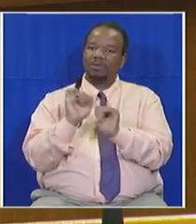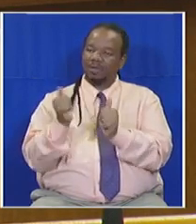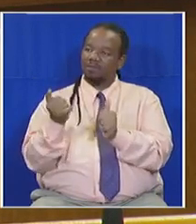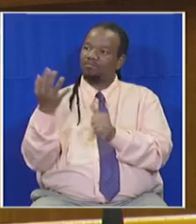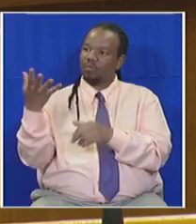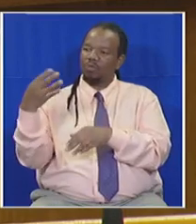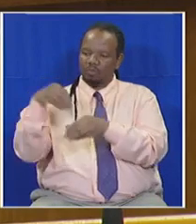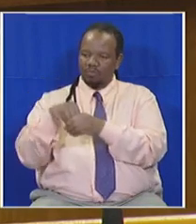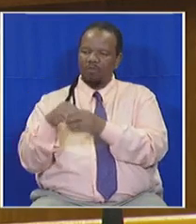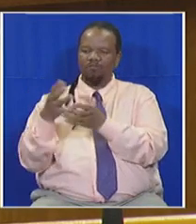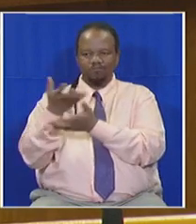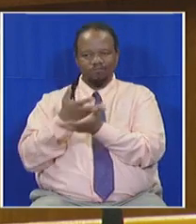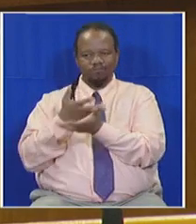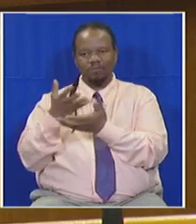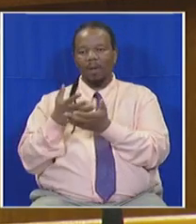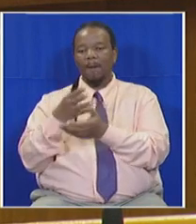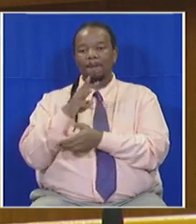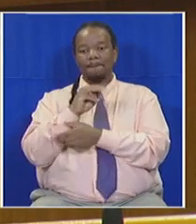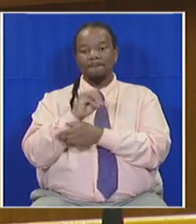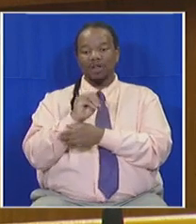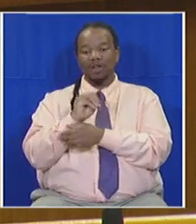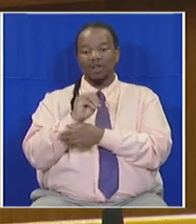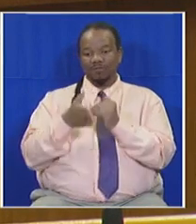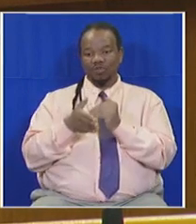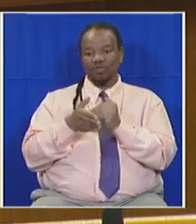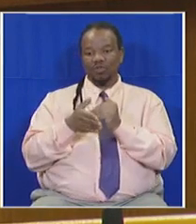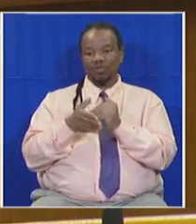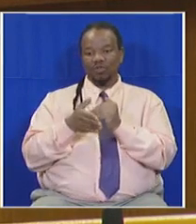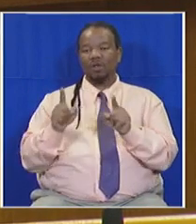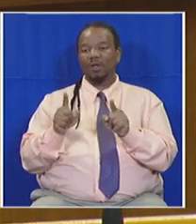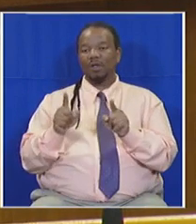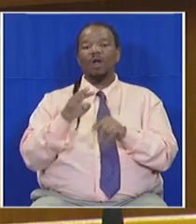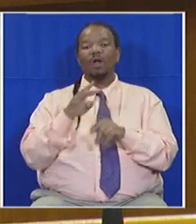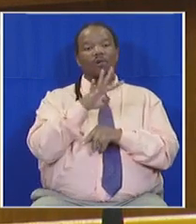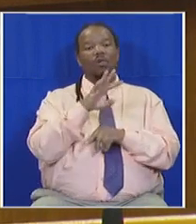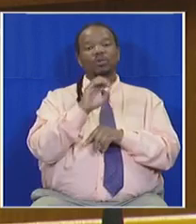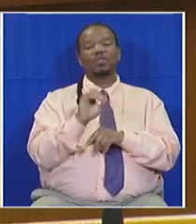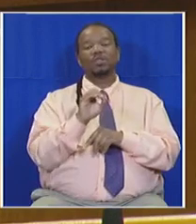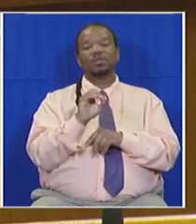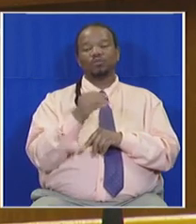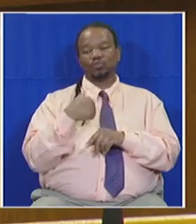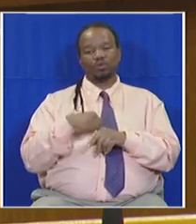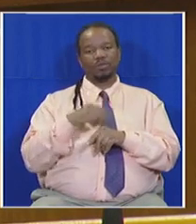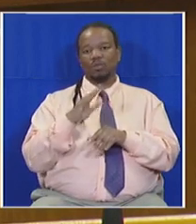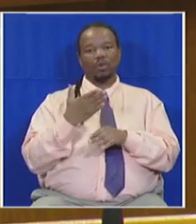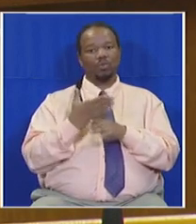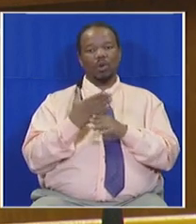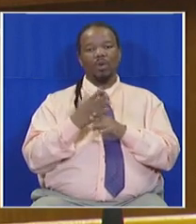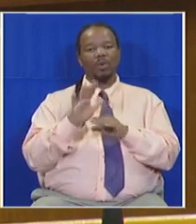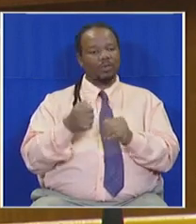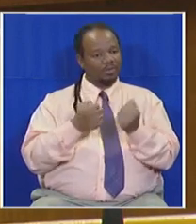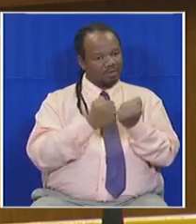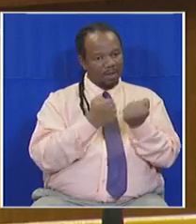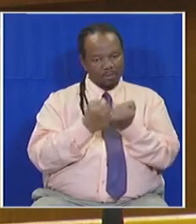platforms. At the end of March this year, 40 dysfunctional municipalities were supported in creating